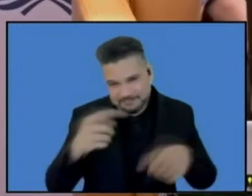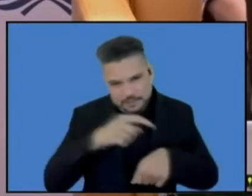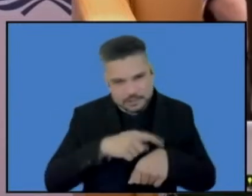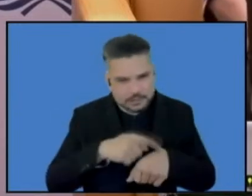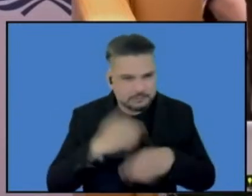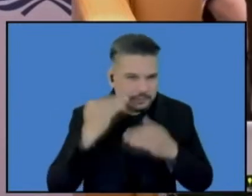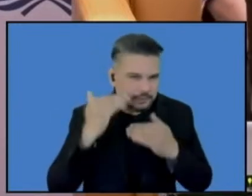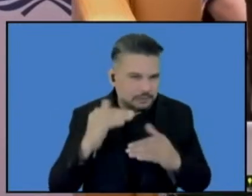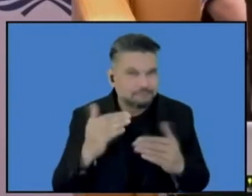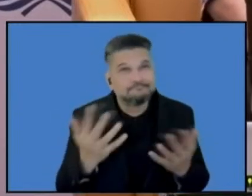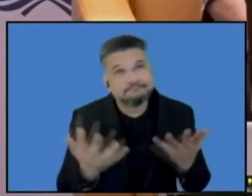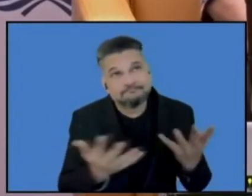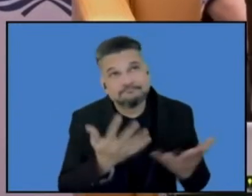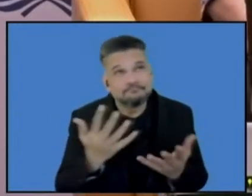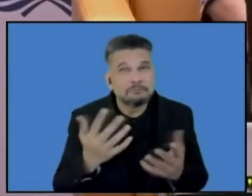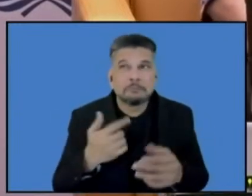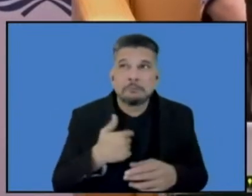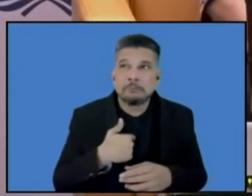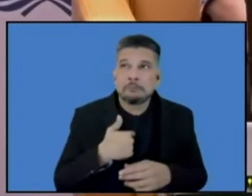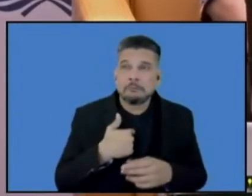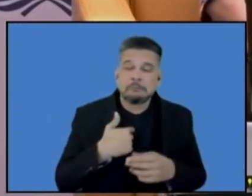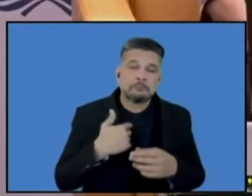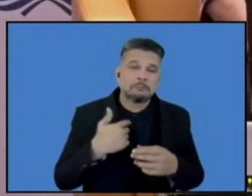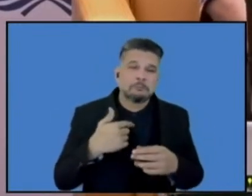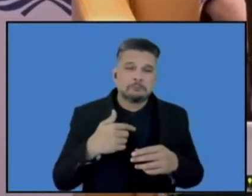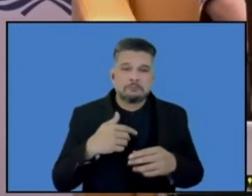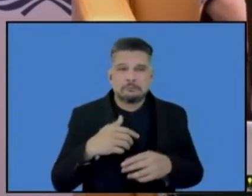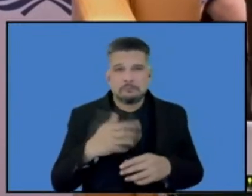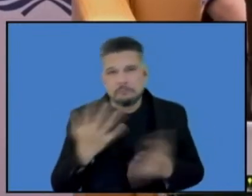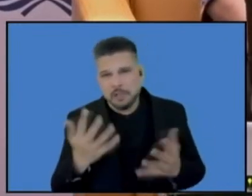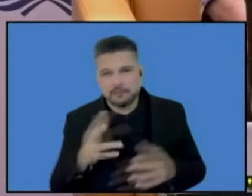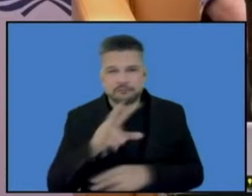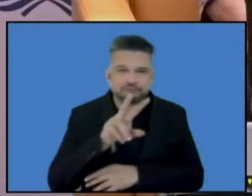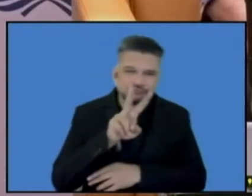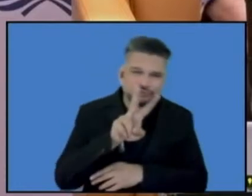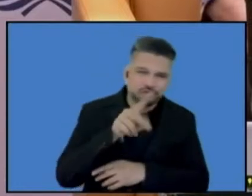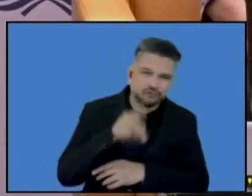about 10 to 3 local time, we'll be concluding.